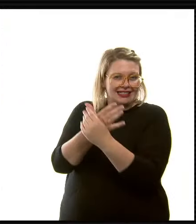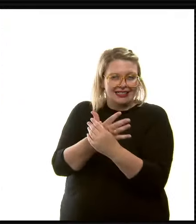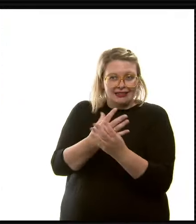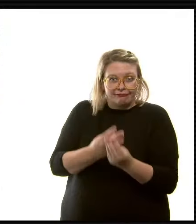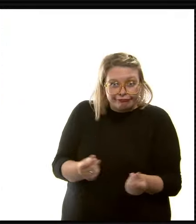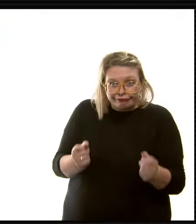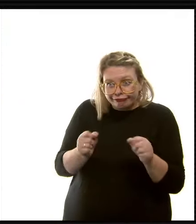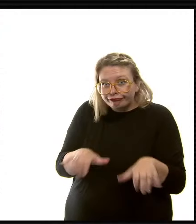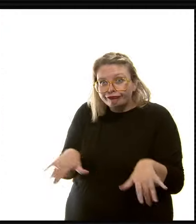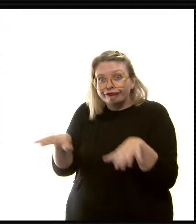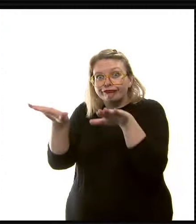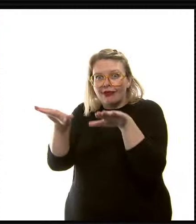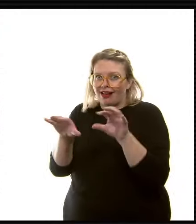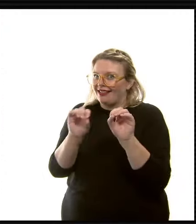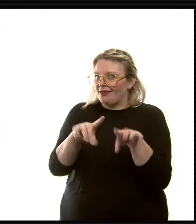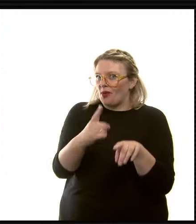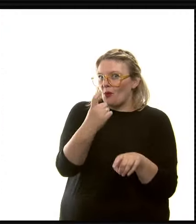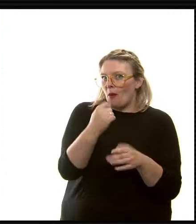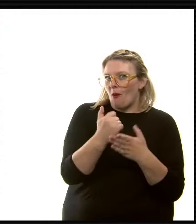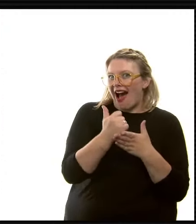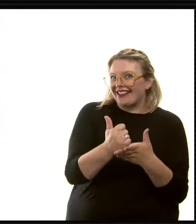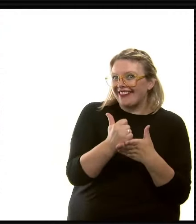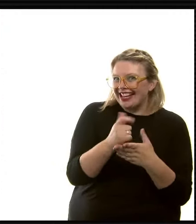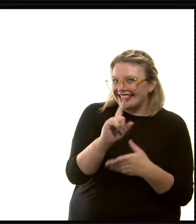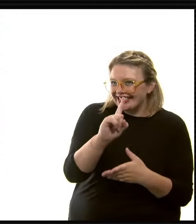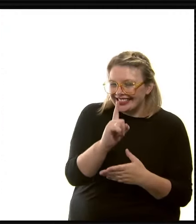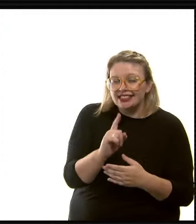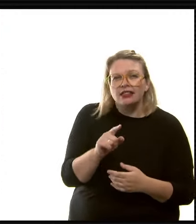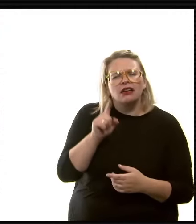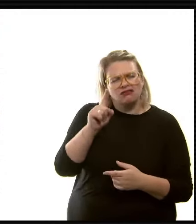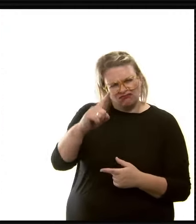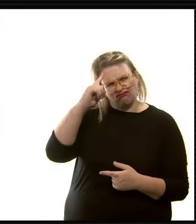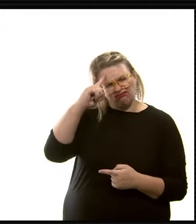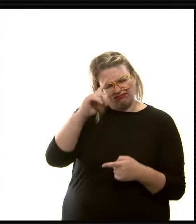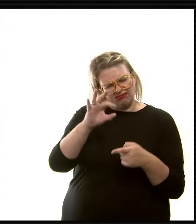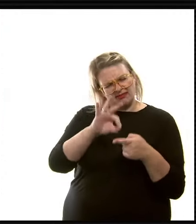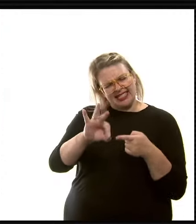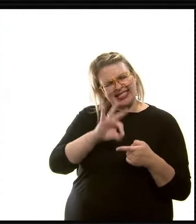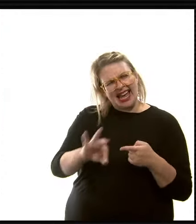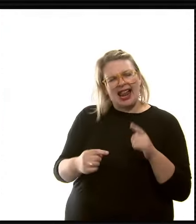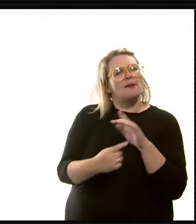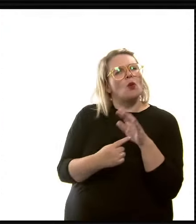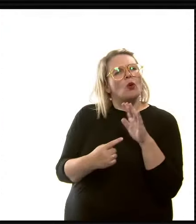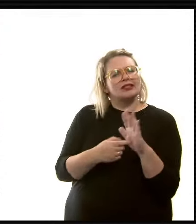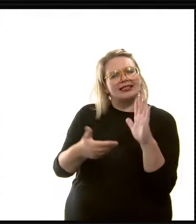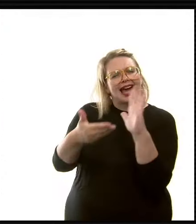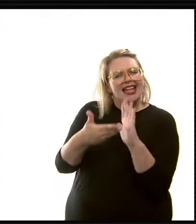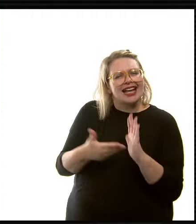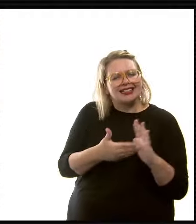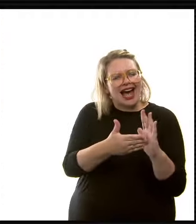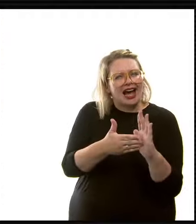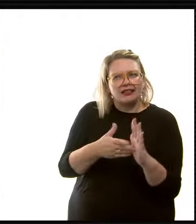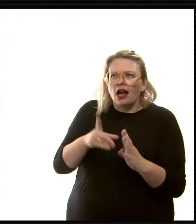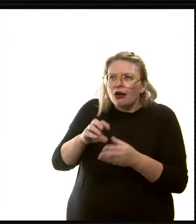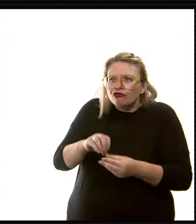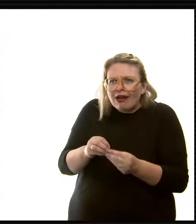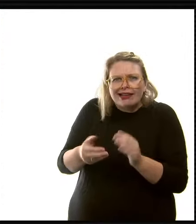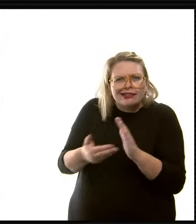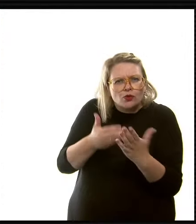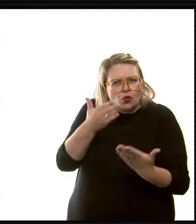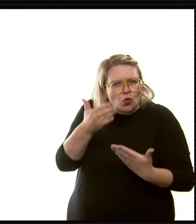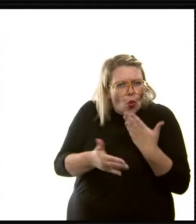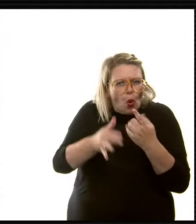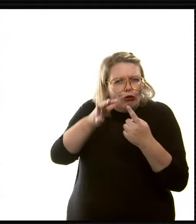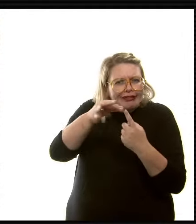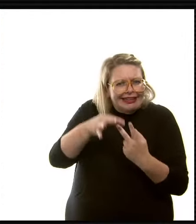I have a third piece of advice to share with you at home, and that is focus on the details in storytelling. The more story elements you can embed in your builds, the